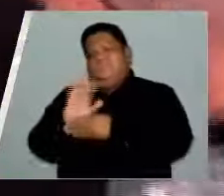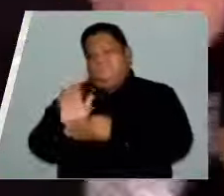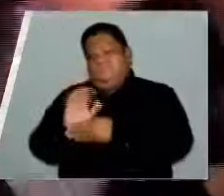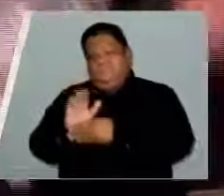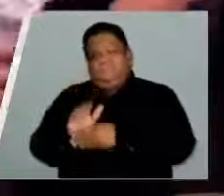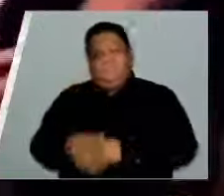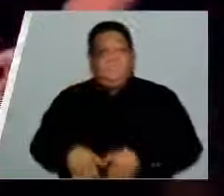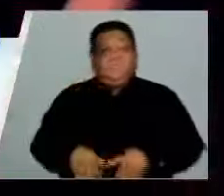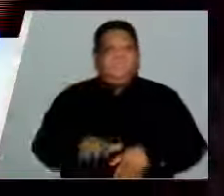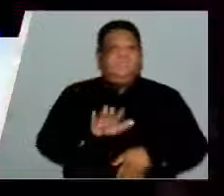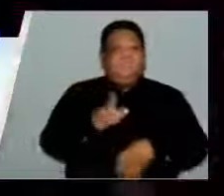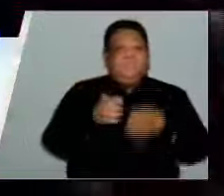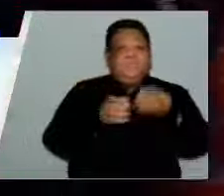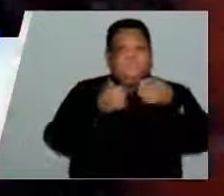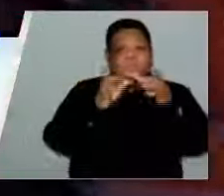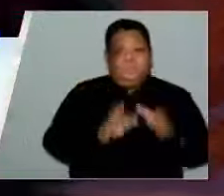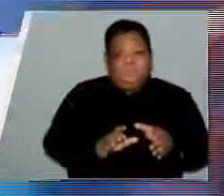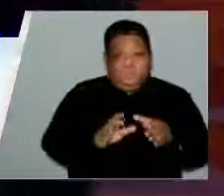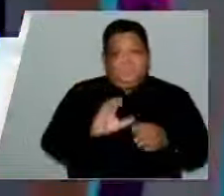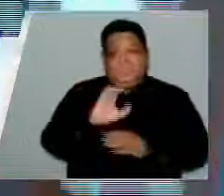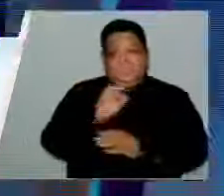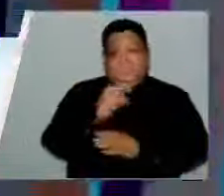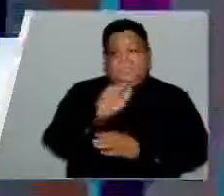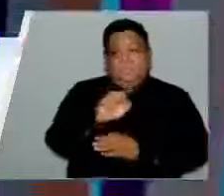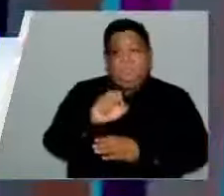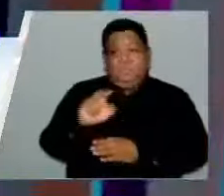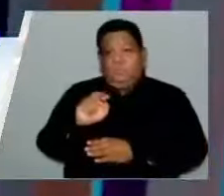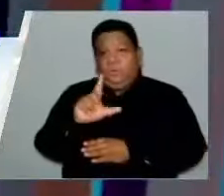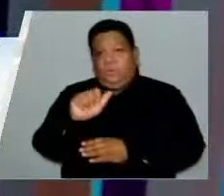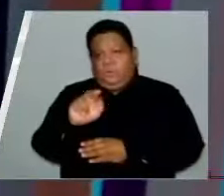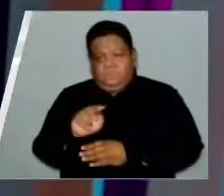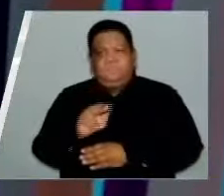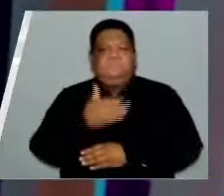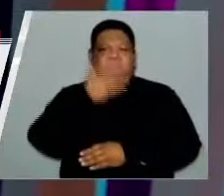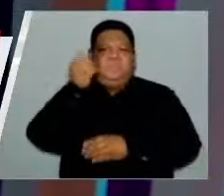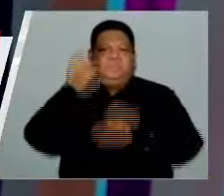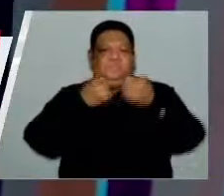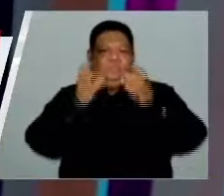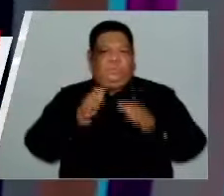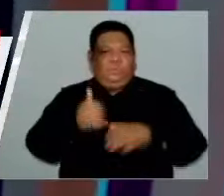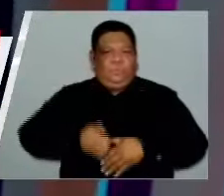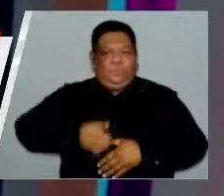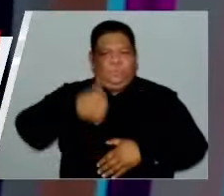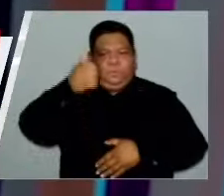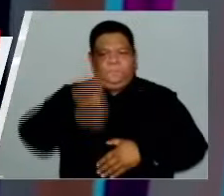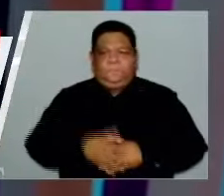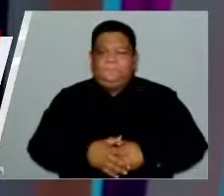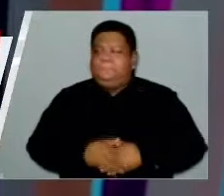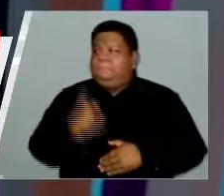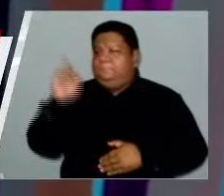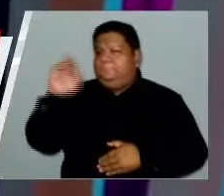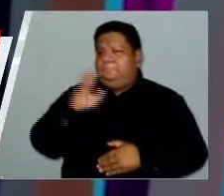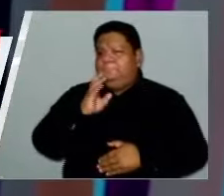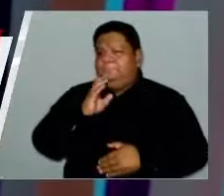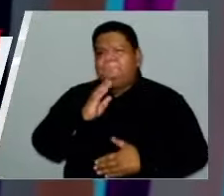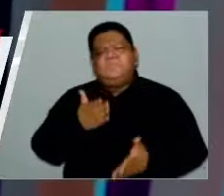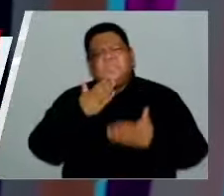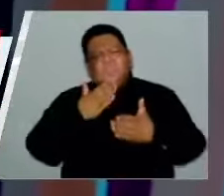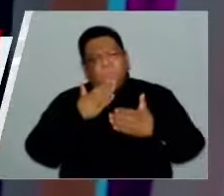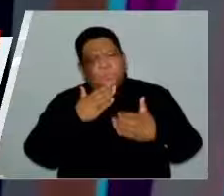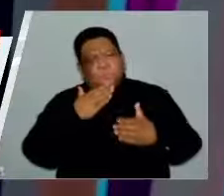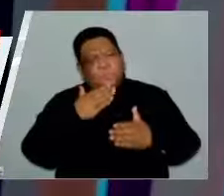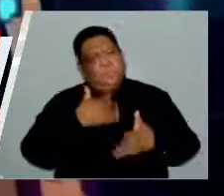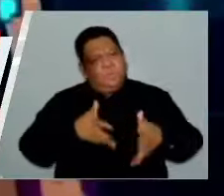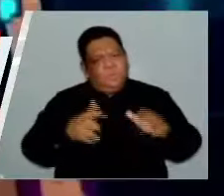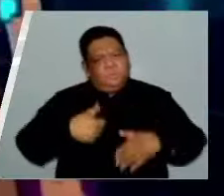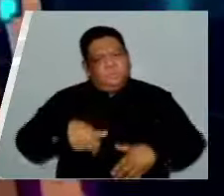si Christopher Nolan, waging best director. Thank you for letting us all take on something quite dark and